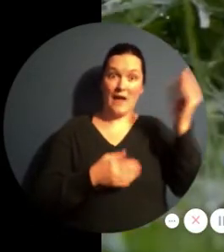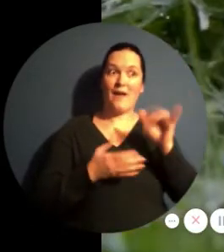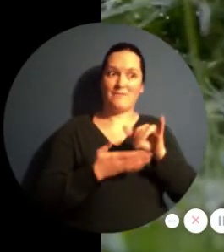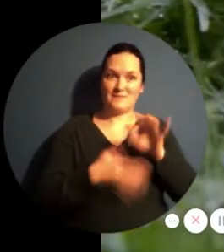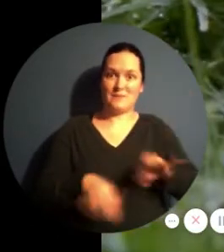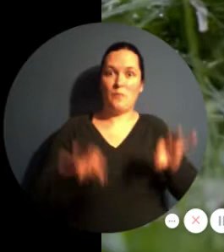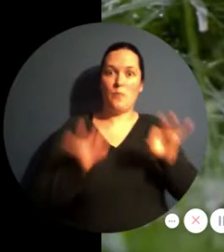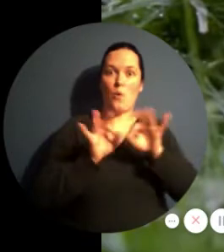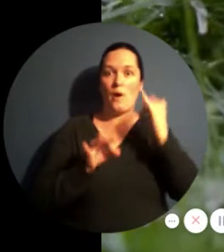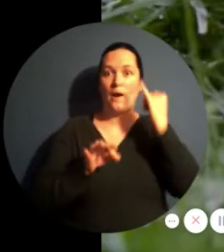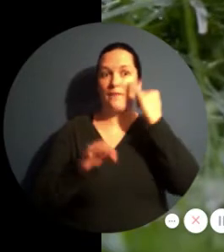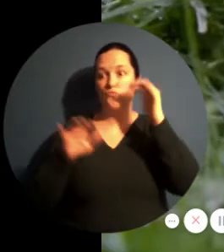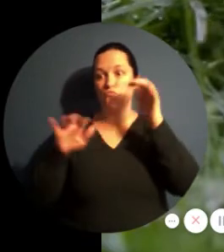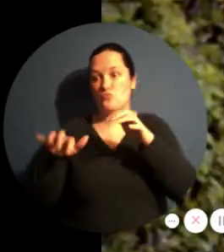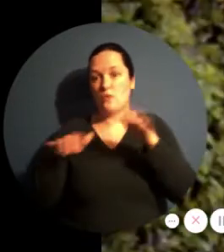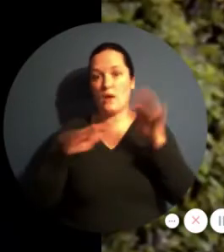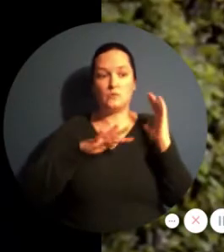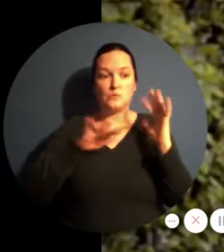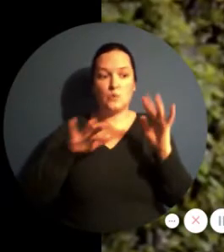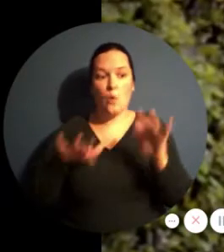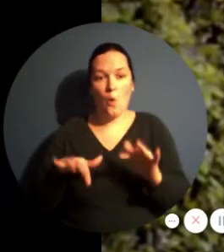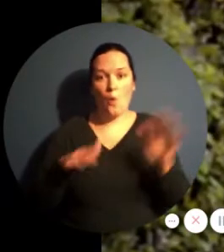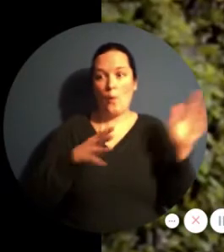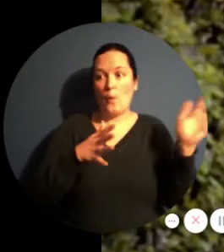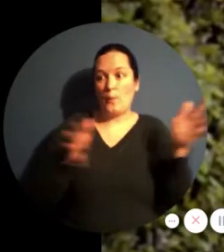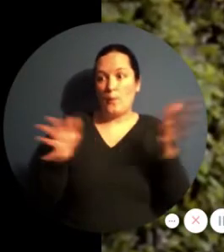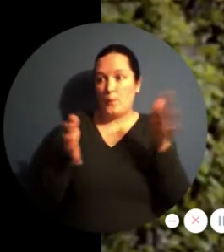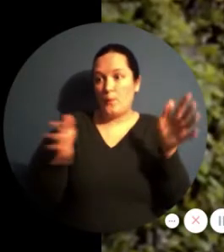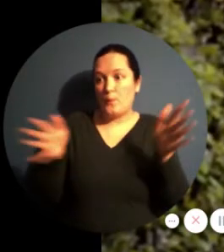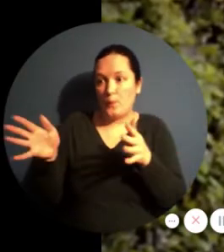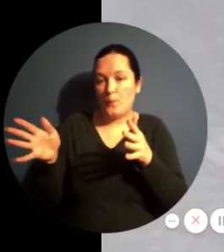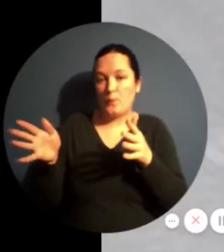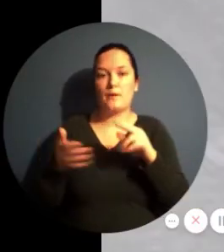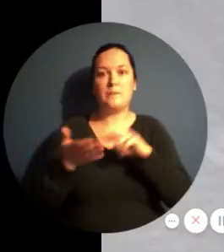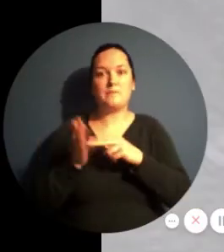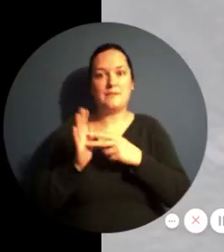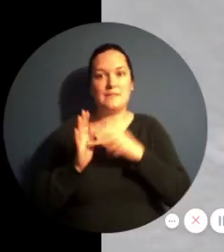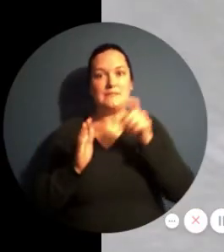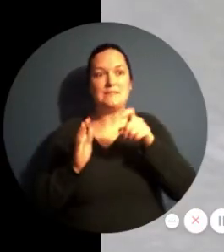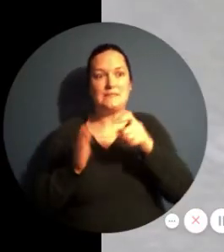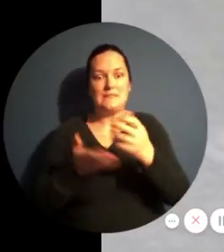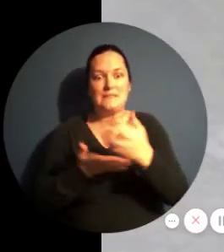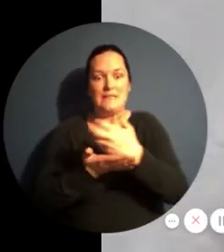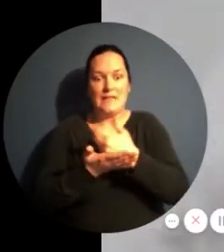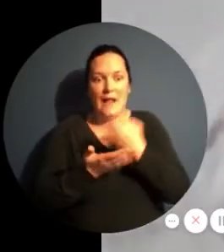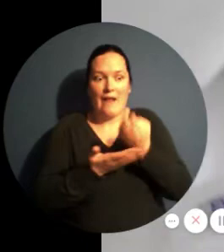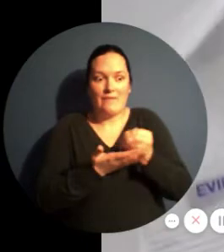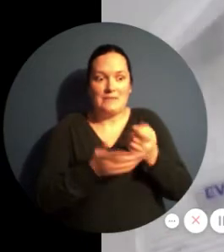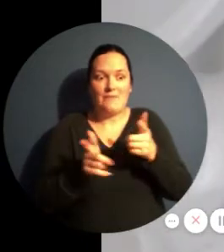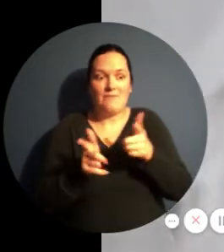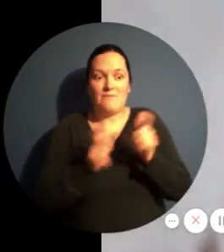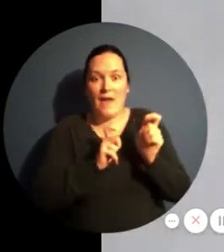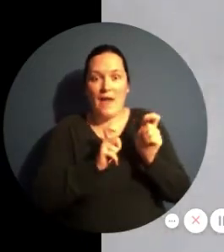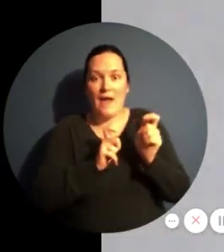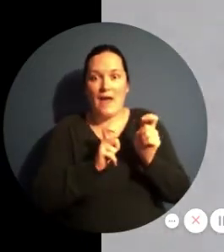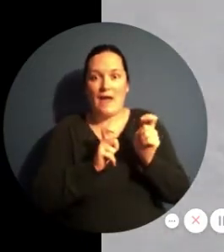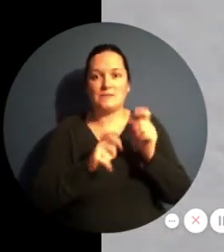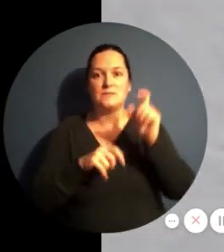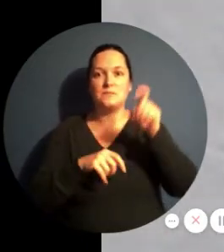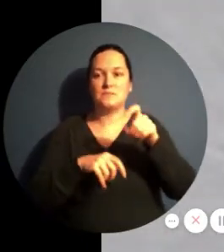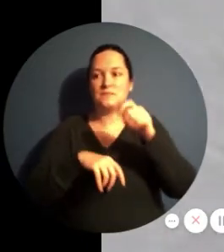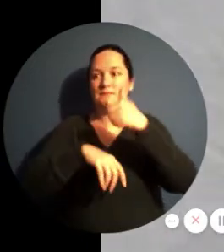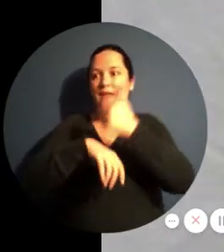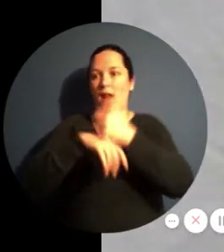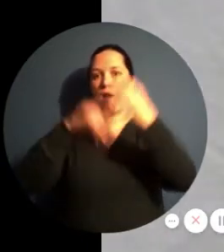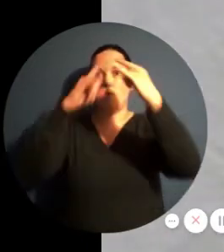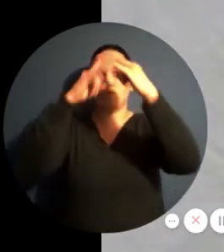rain, snow, and strong wind can mean the need to collect the evidence faster than normal or erect temporary structures to protect the